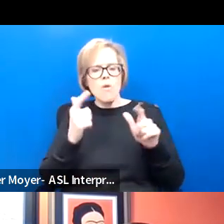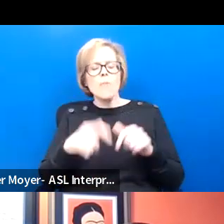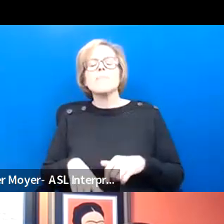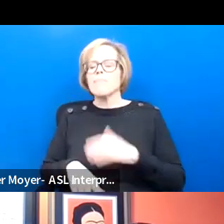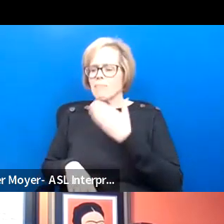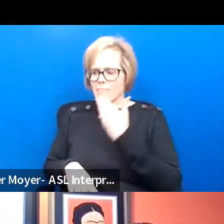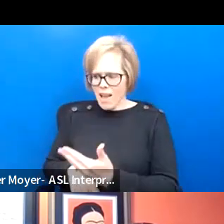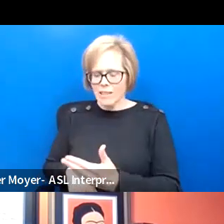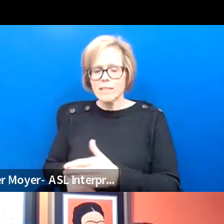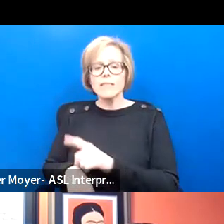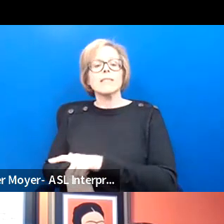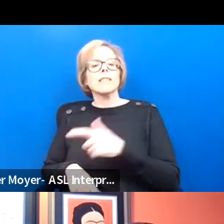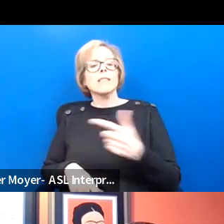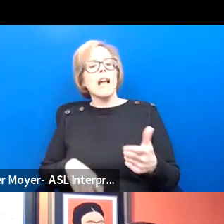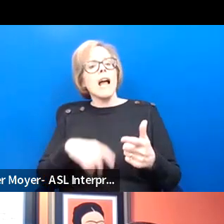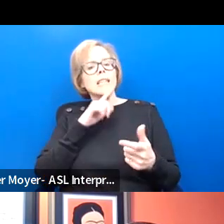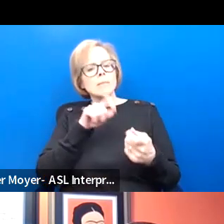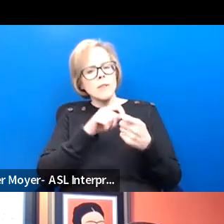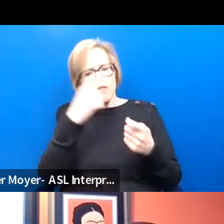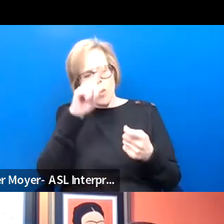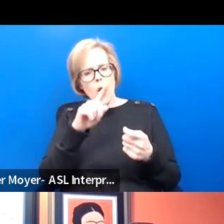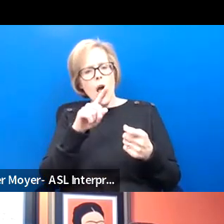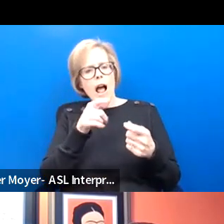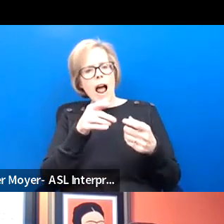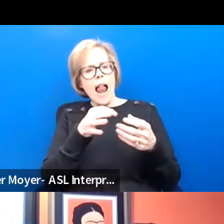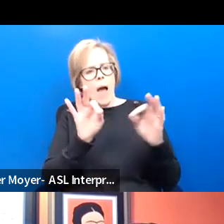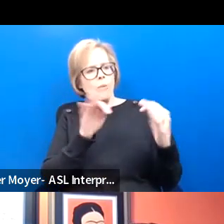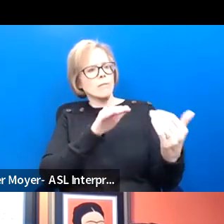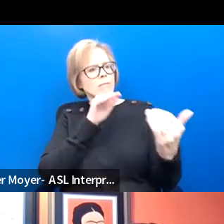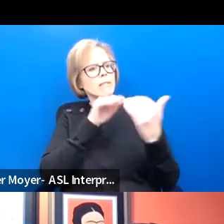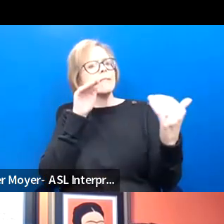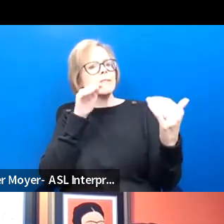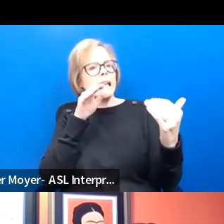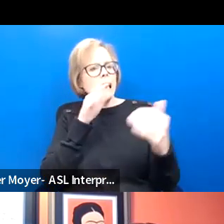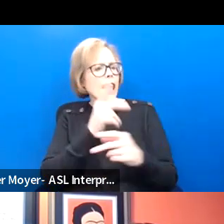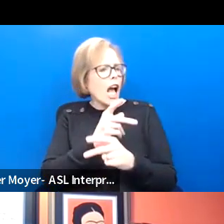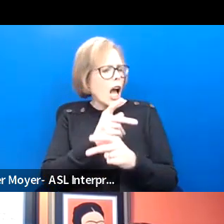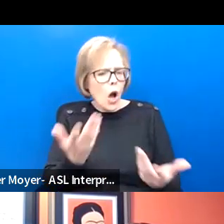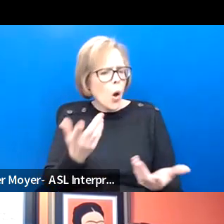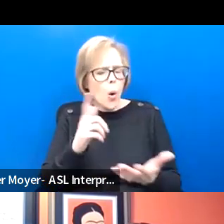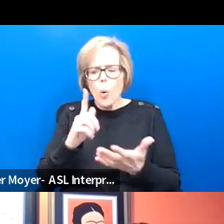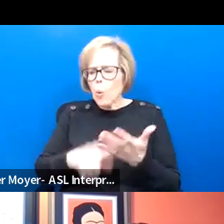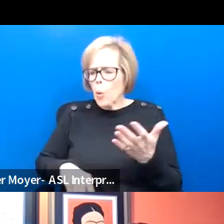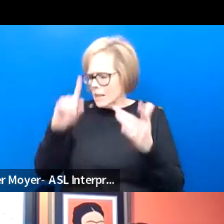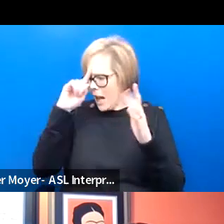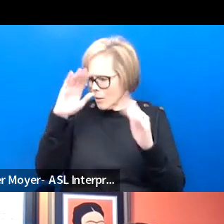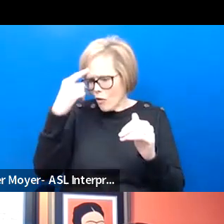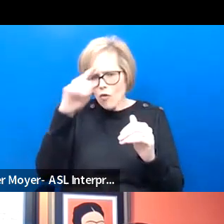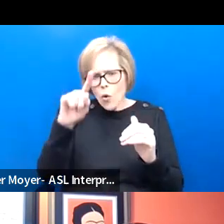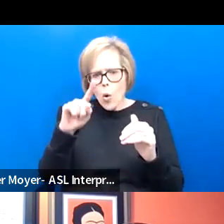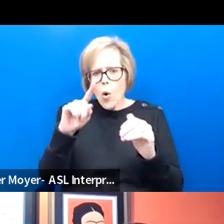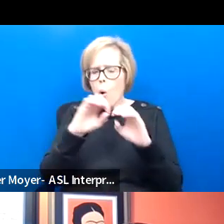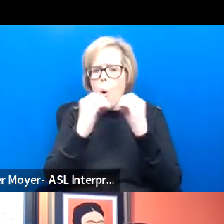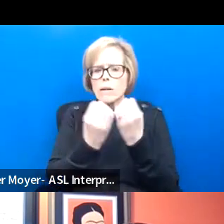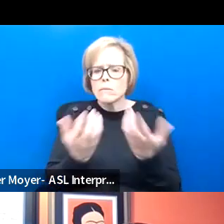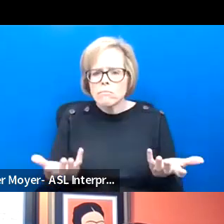those specifics for language concordant care, what is the expectation for